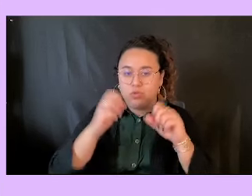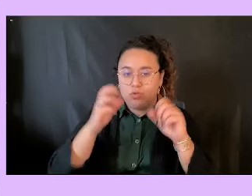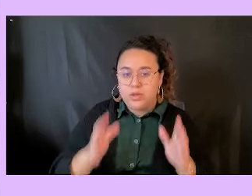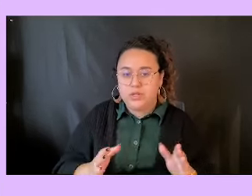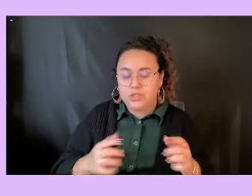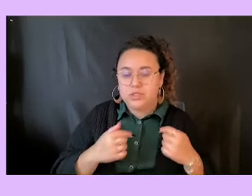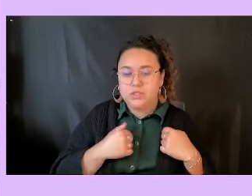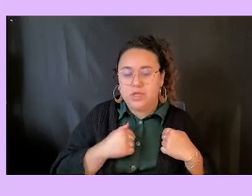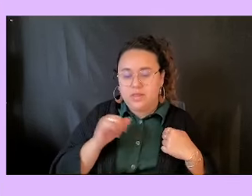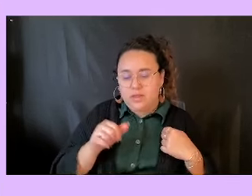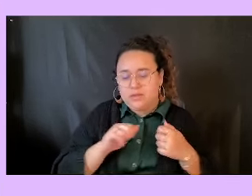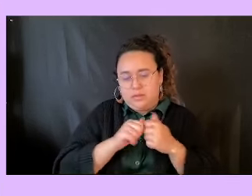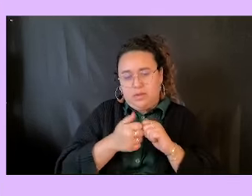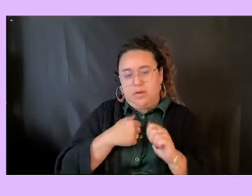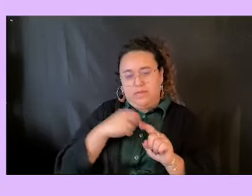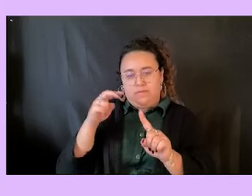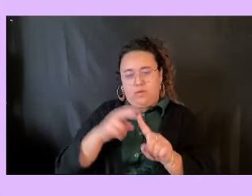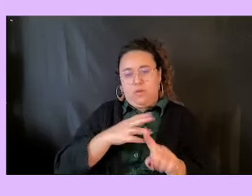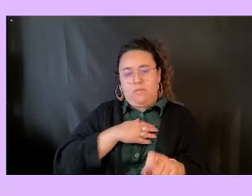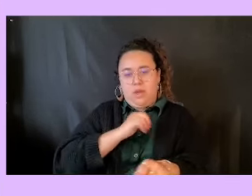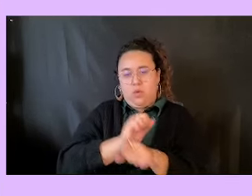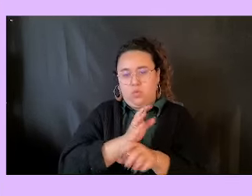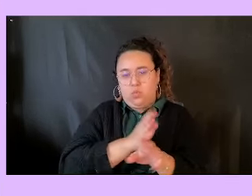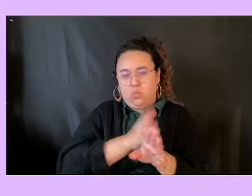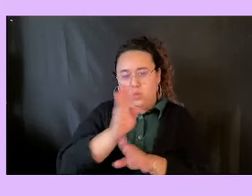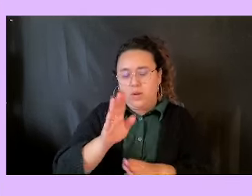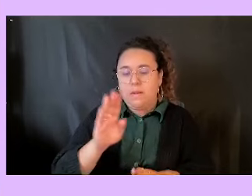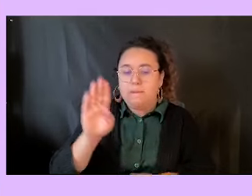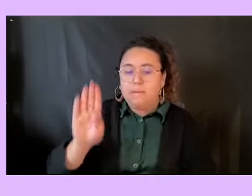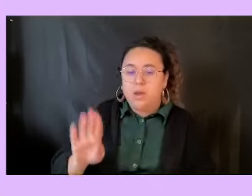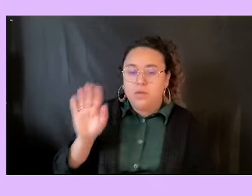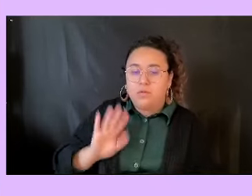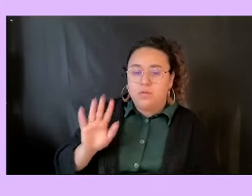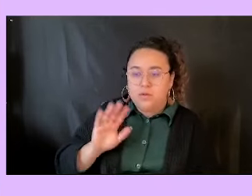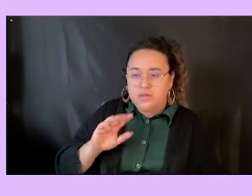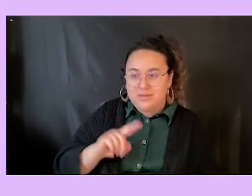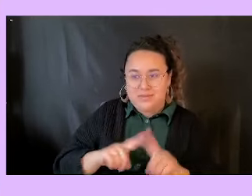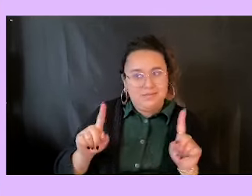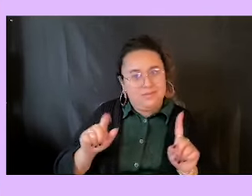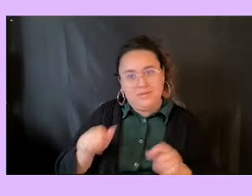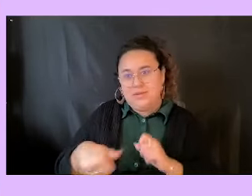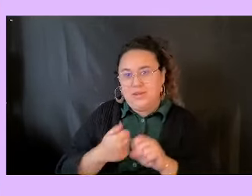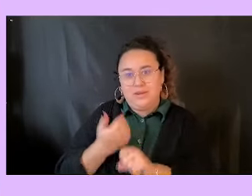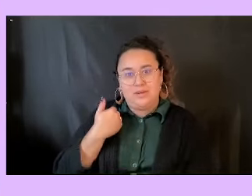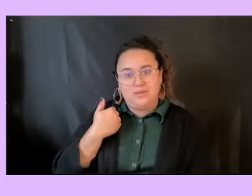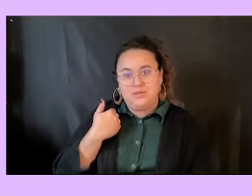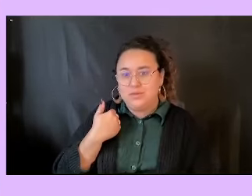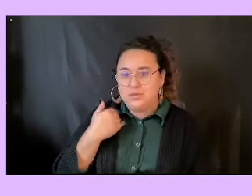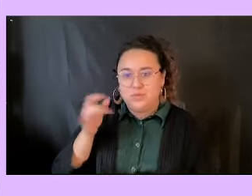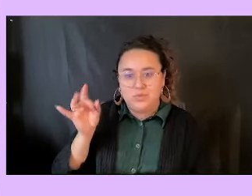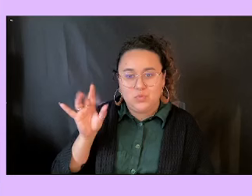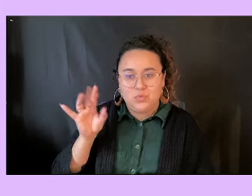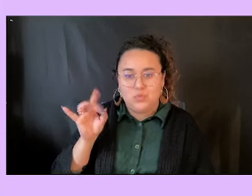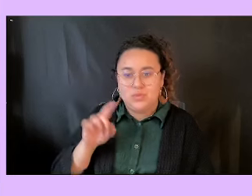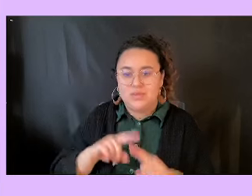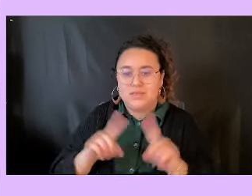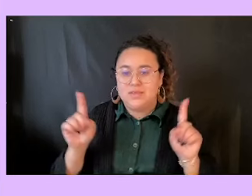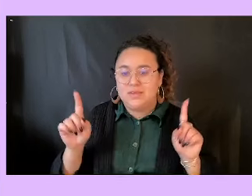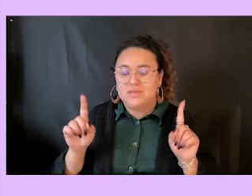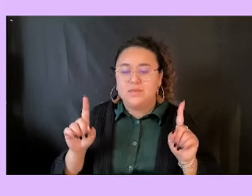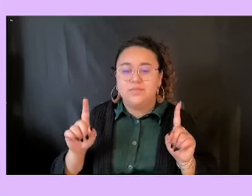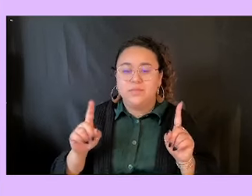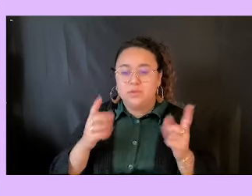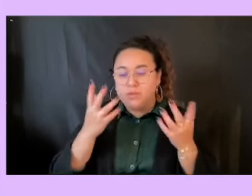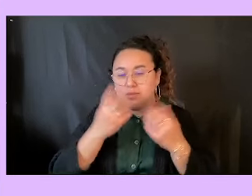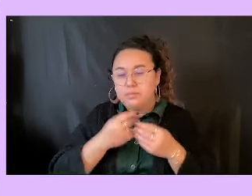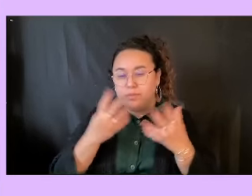that's how I see my work. Boston was very different 10 years ago. And what has been beautiful